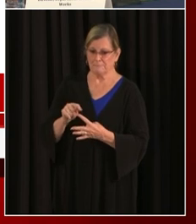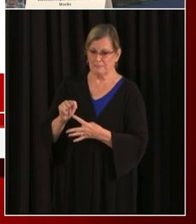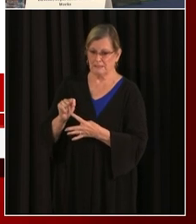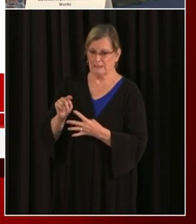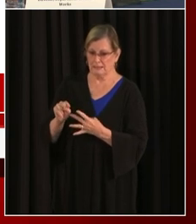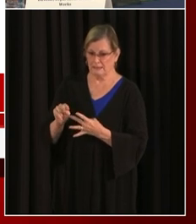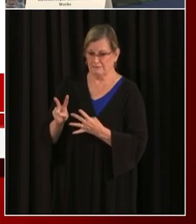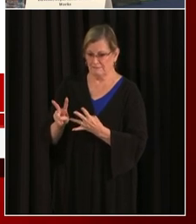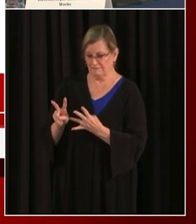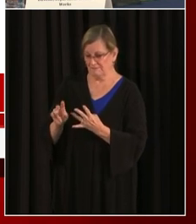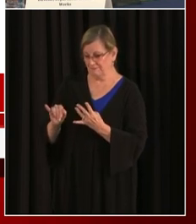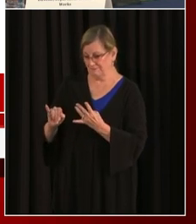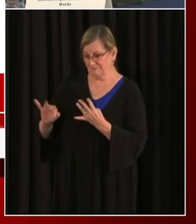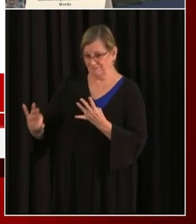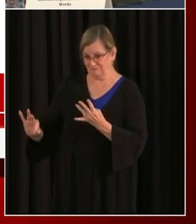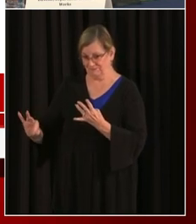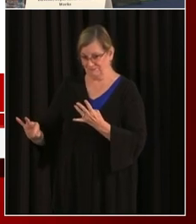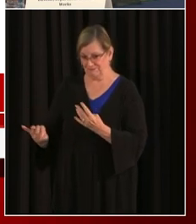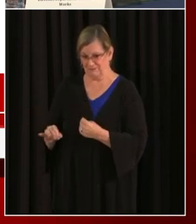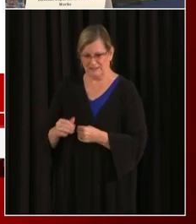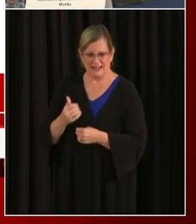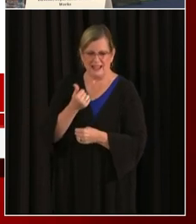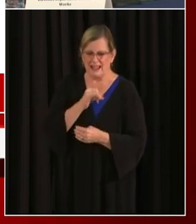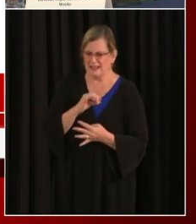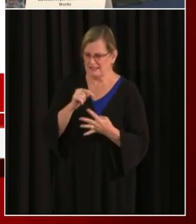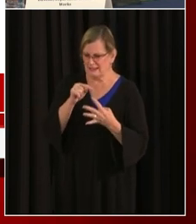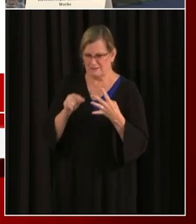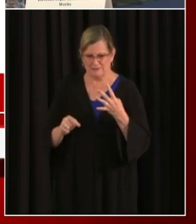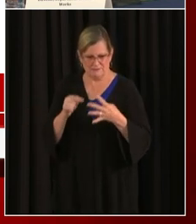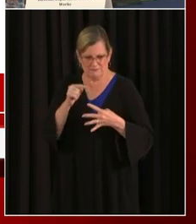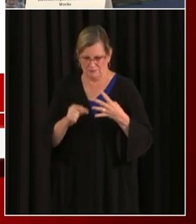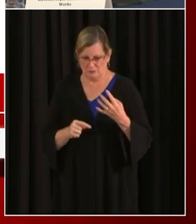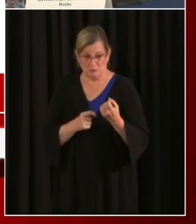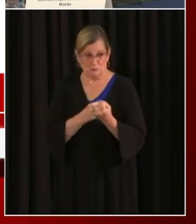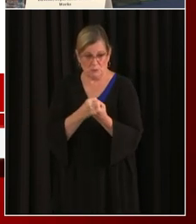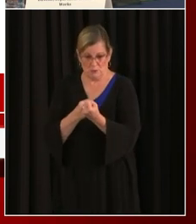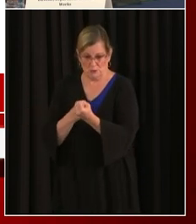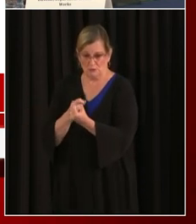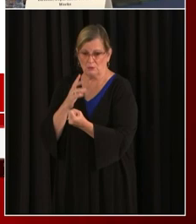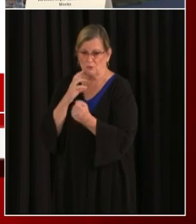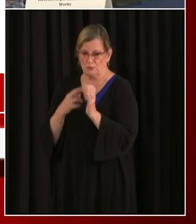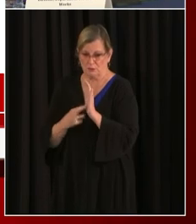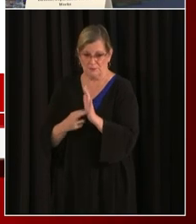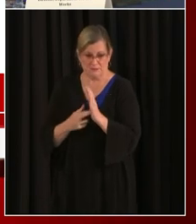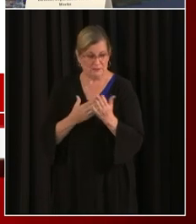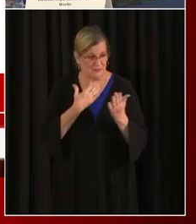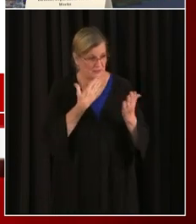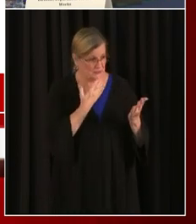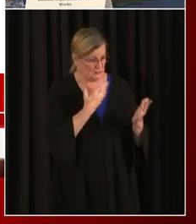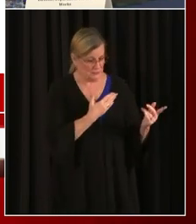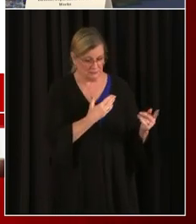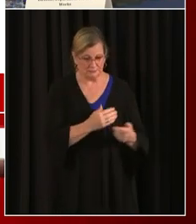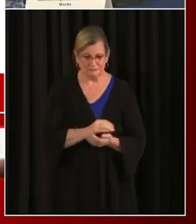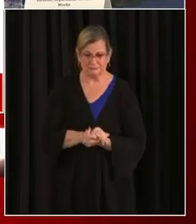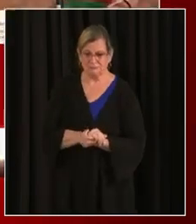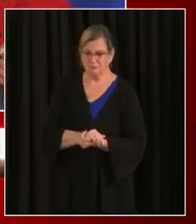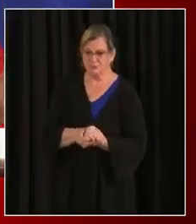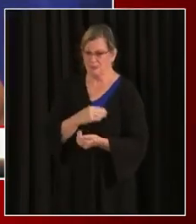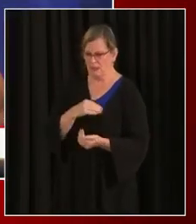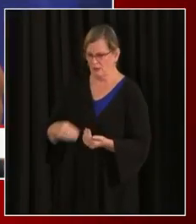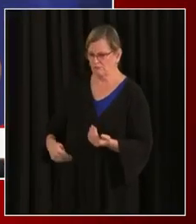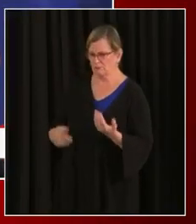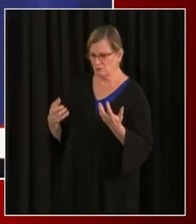organizations are that will still be distributing food. Thank you, Chris. Yes, ma'am. I also